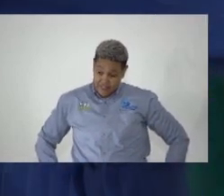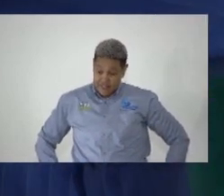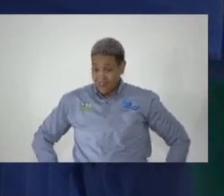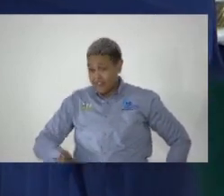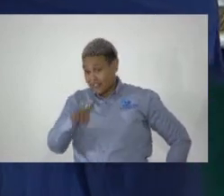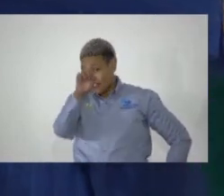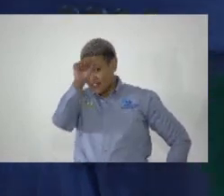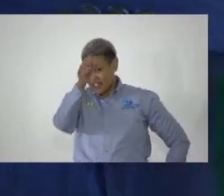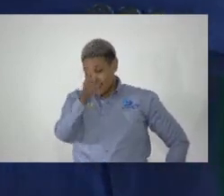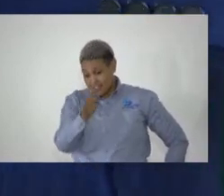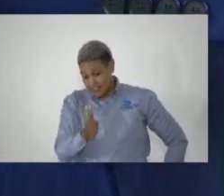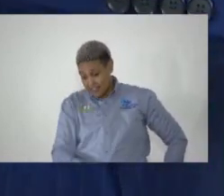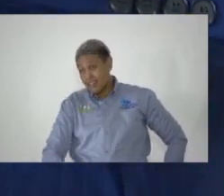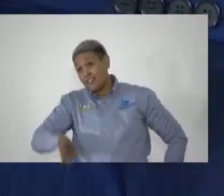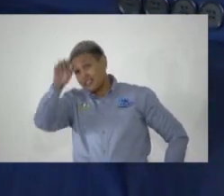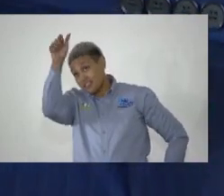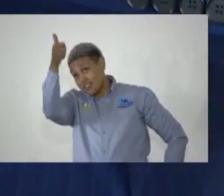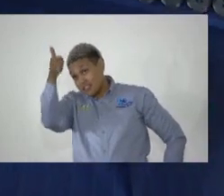100,